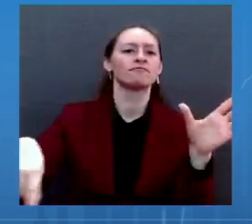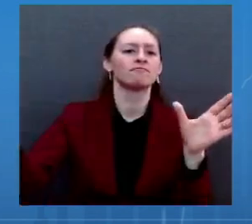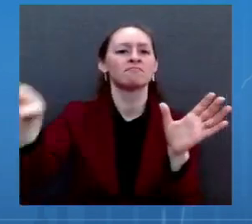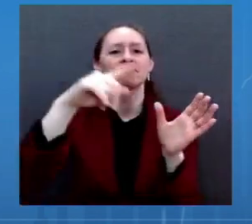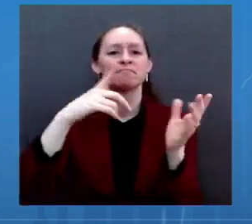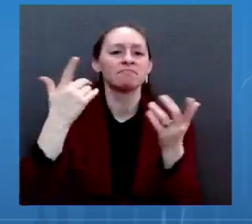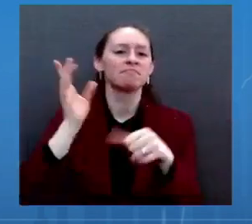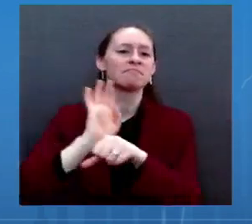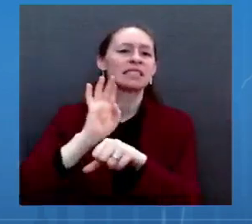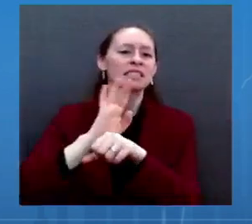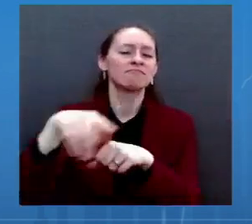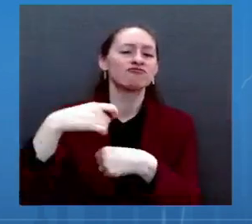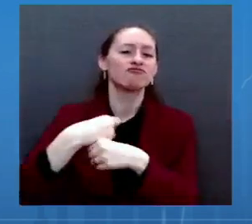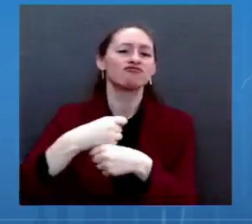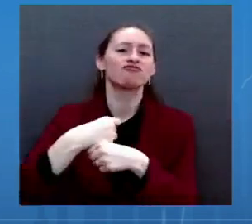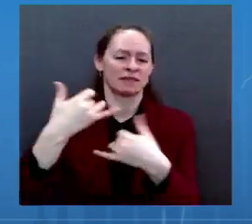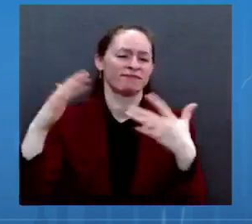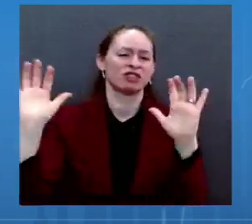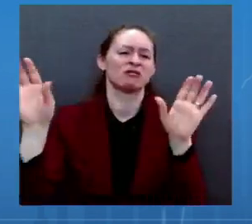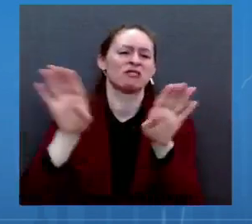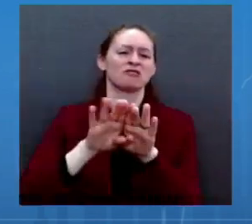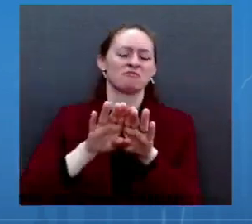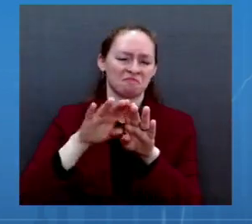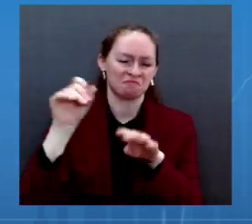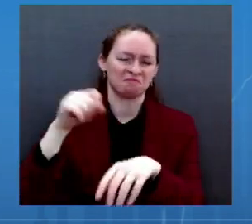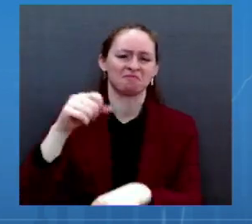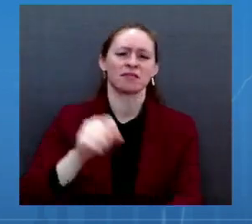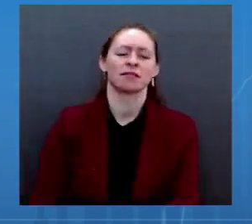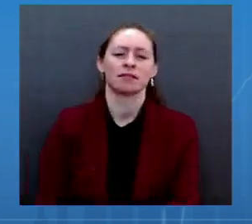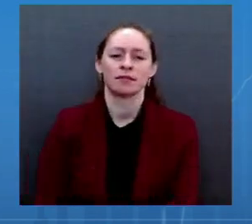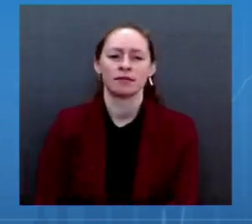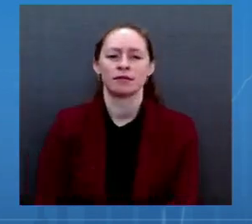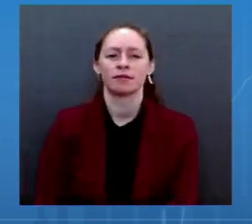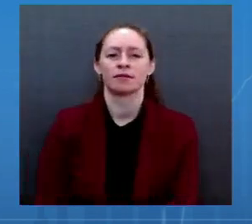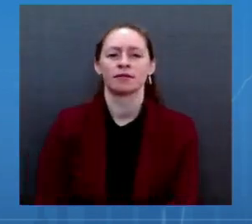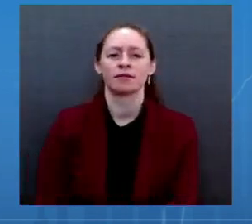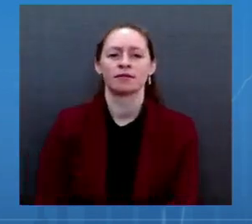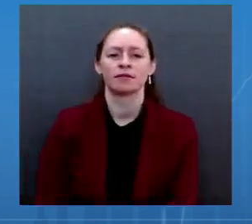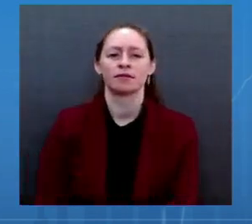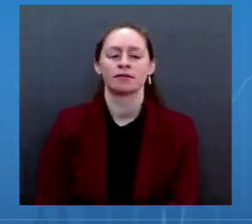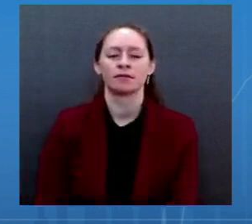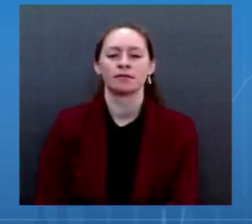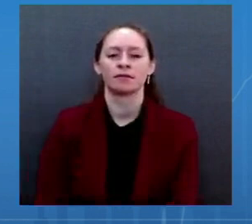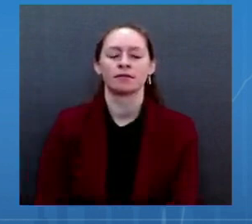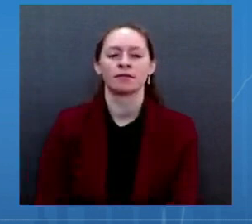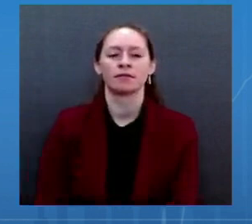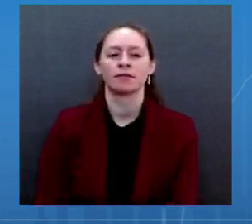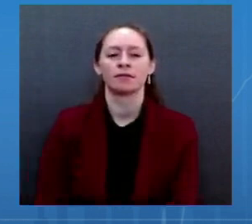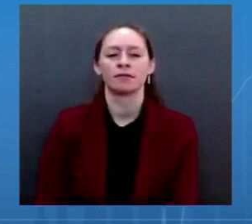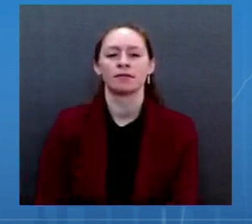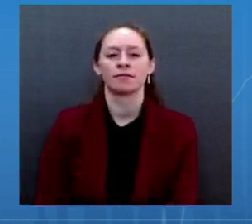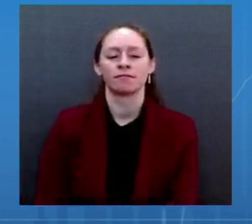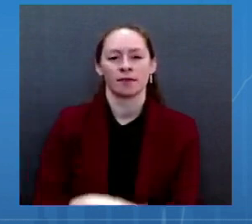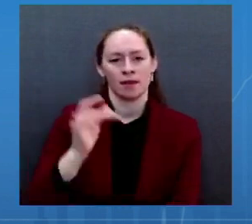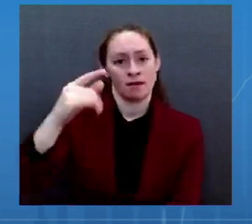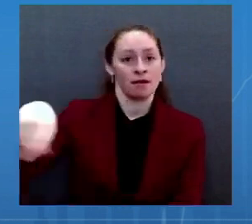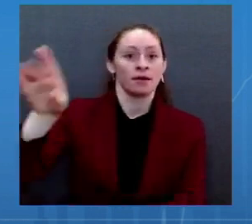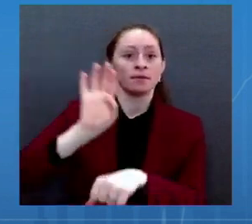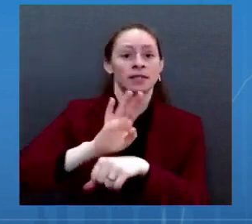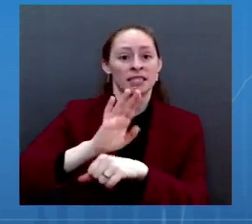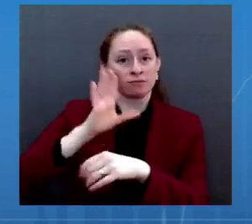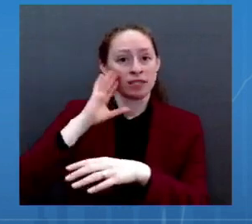companies authorized in the US can actually produce 500 million extra tests in January for the plan? And will